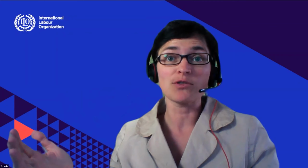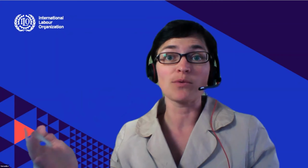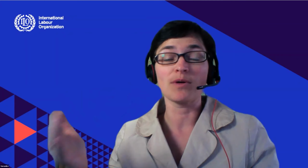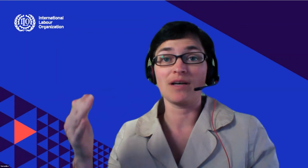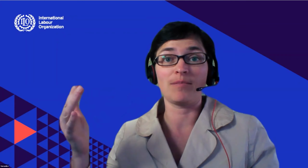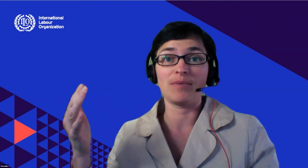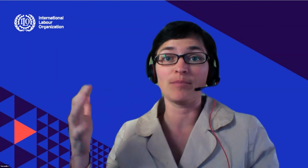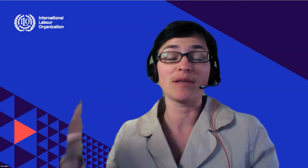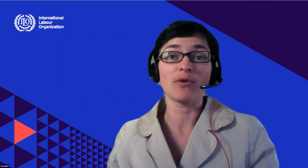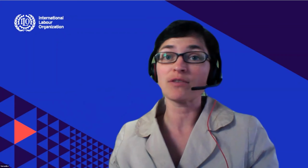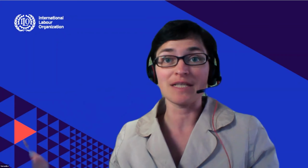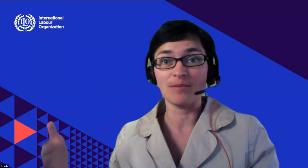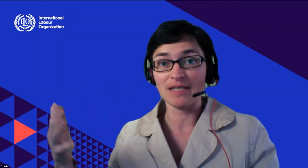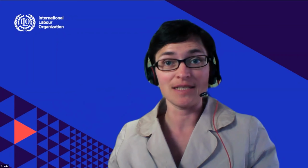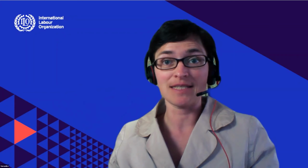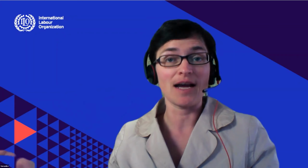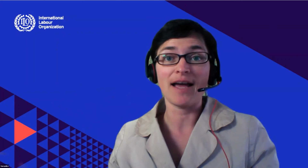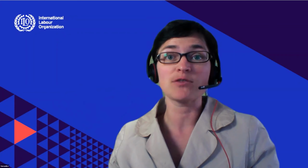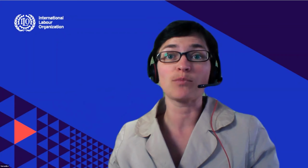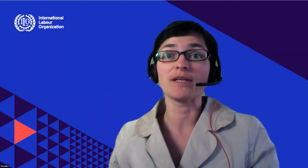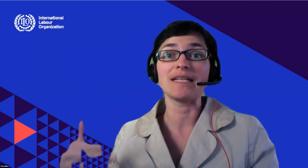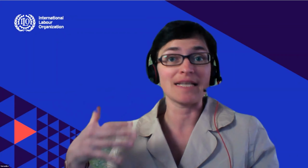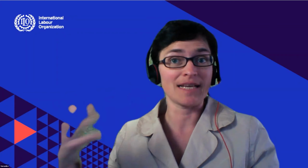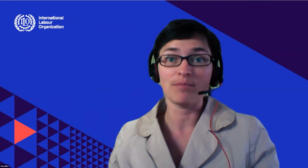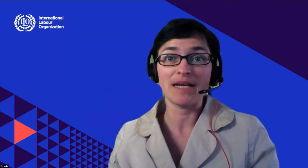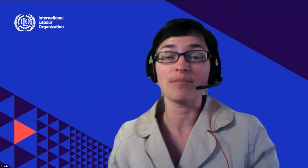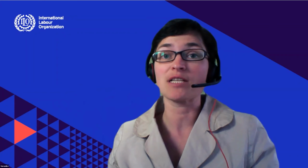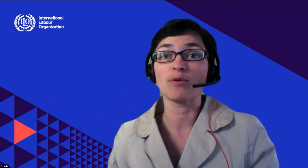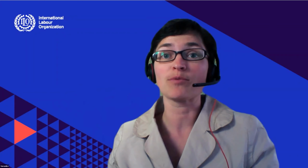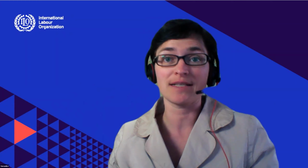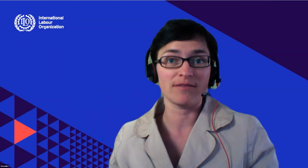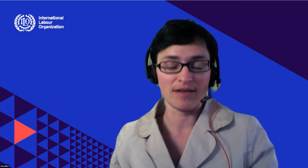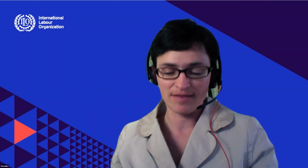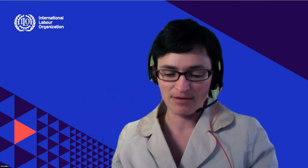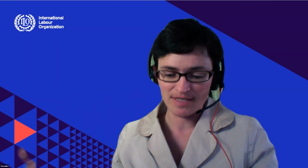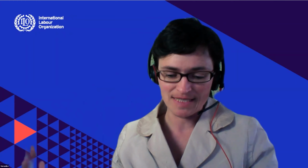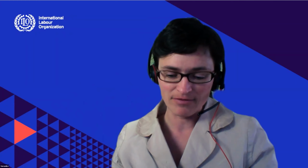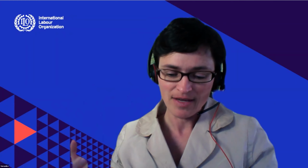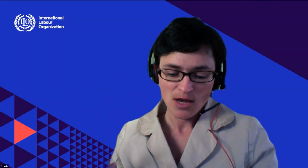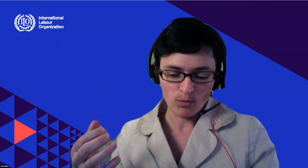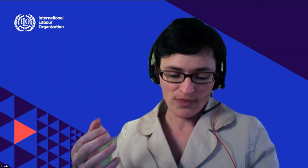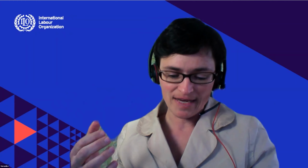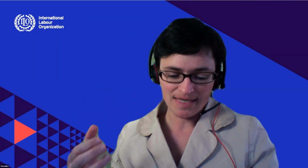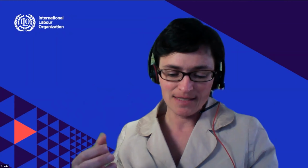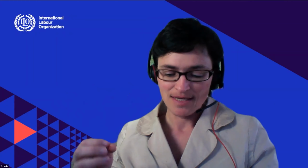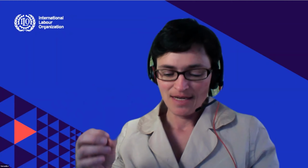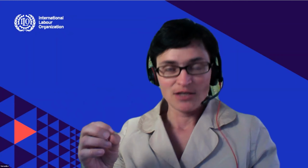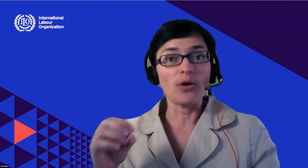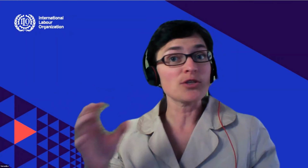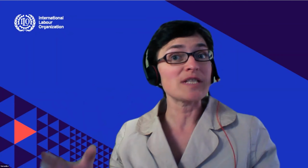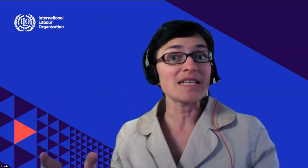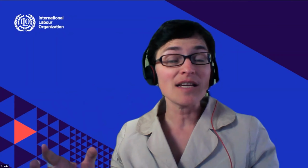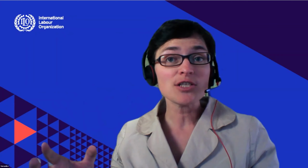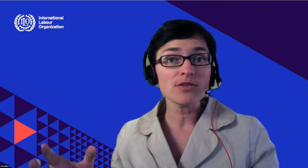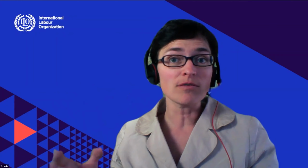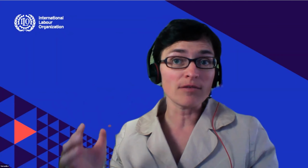clear that also people with moderate disabilities have support needs and can become much more productive if they receive what they need. To